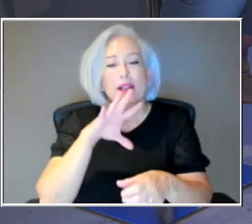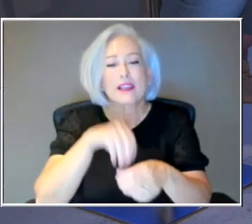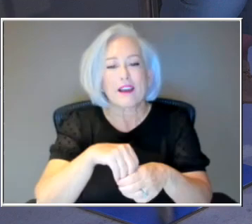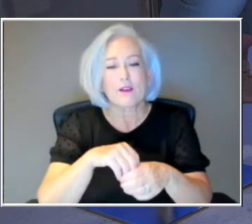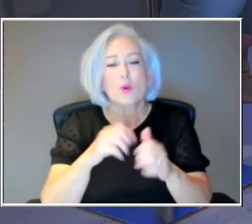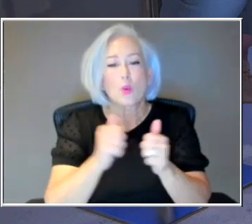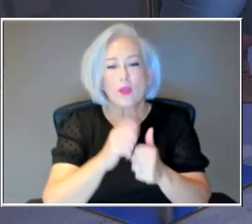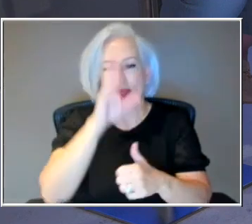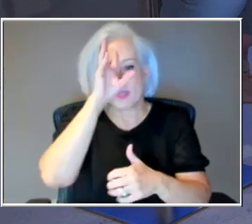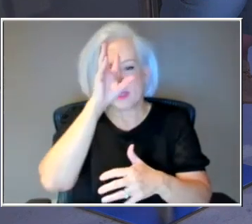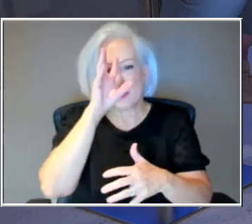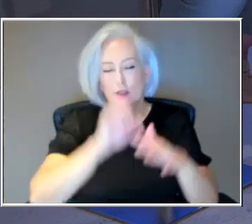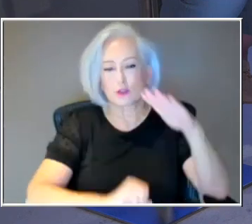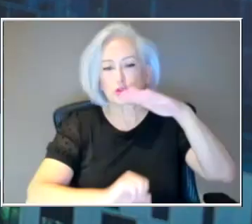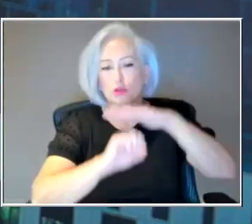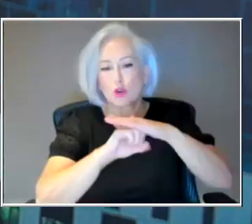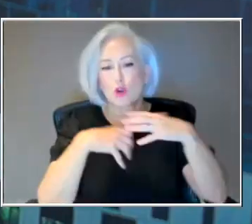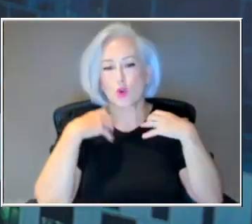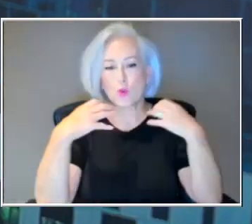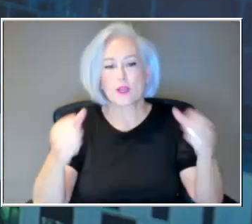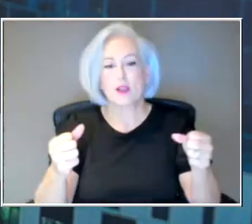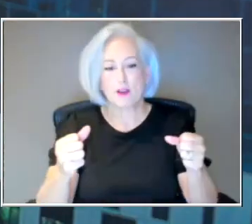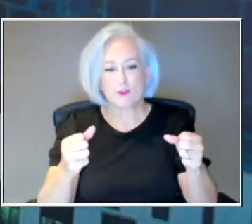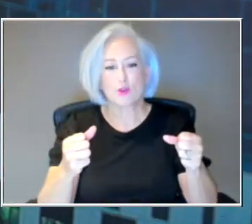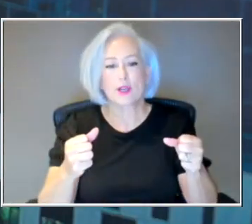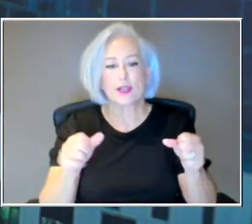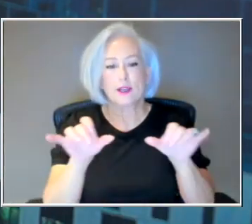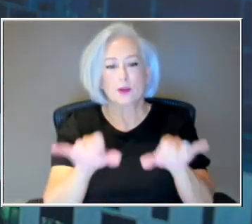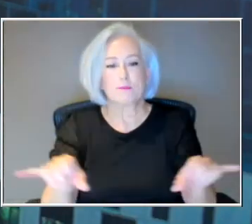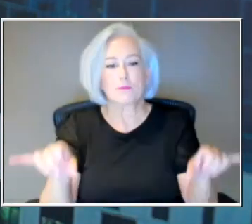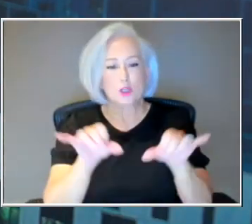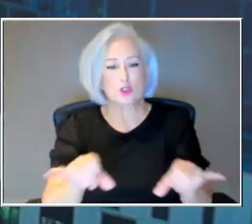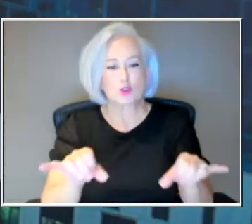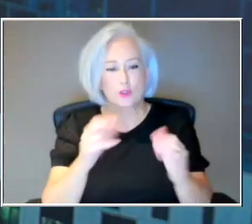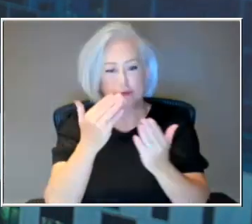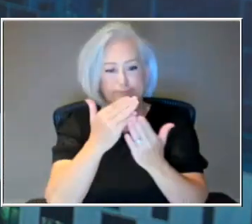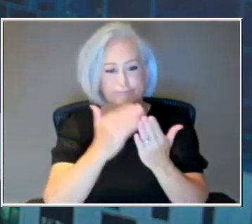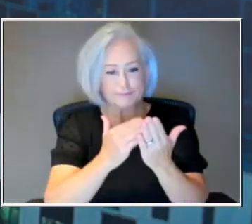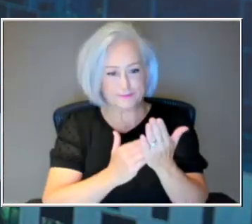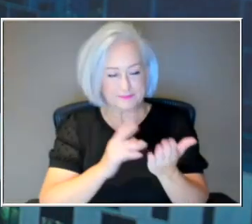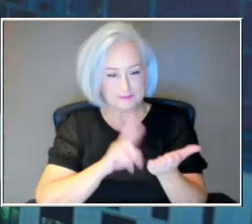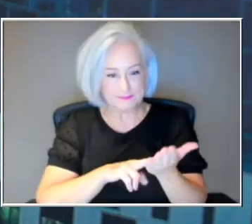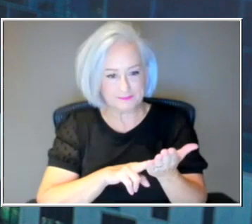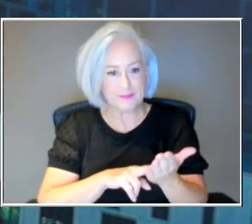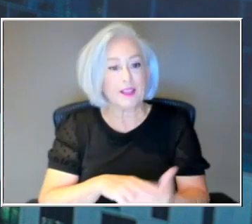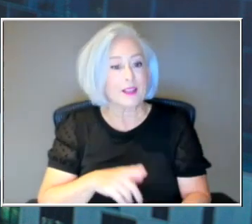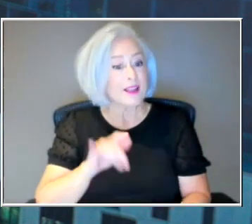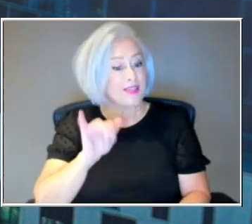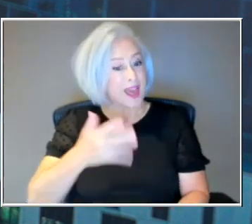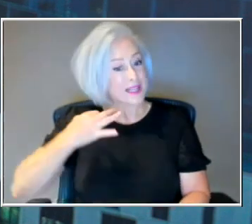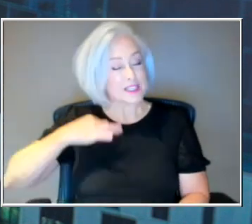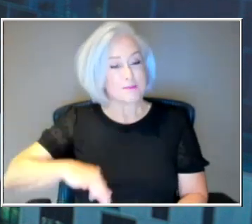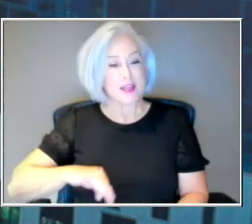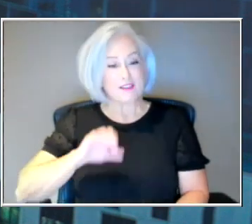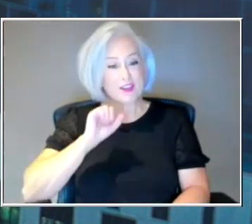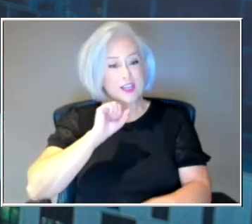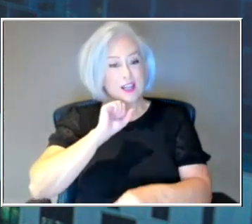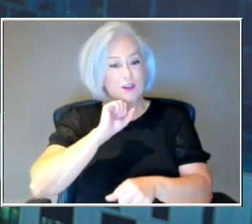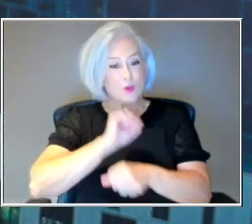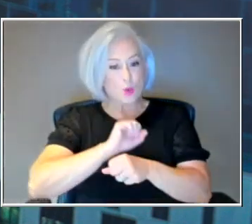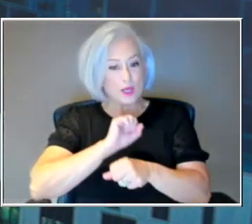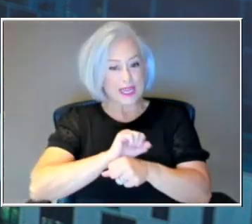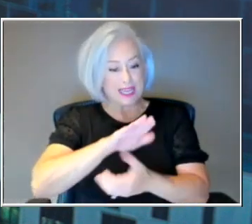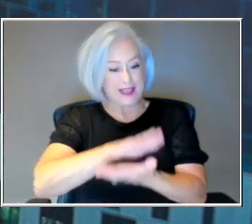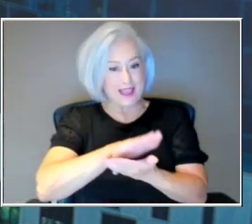system? Yeah, so this is one of the benefits of working at an academic medical center, is that we have obviously a large research